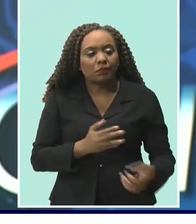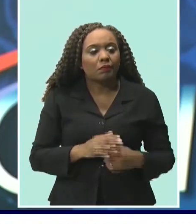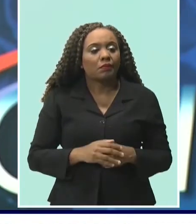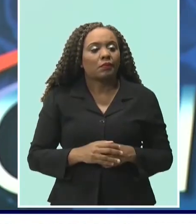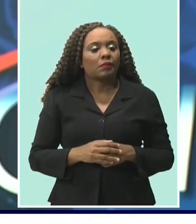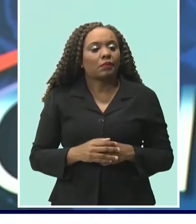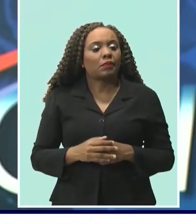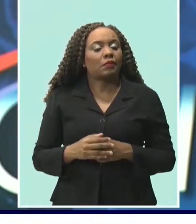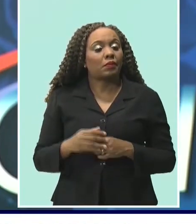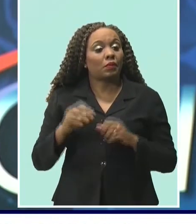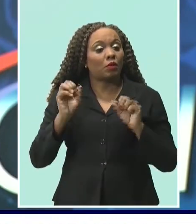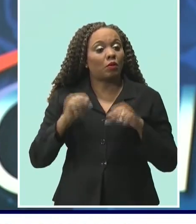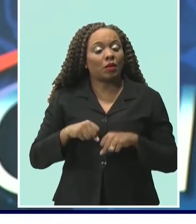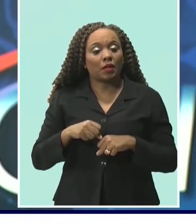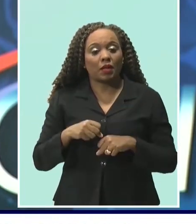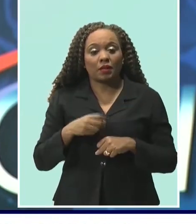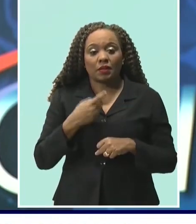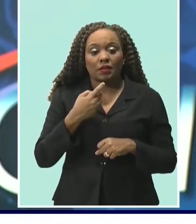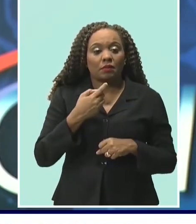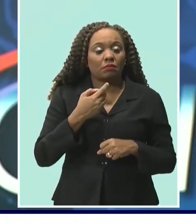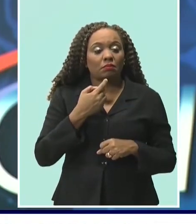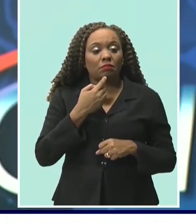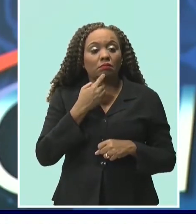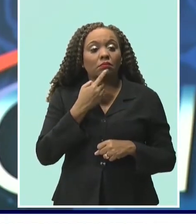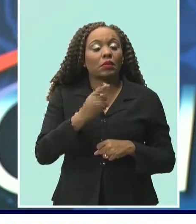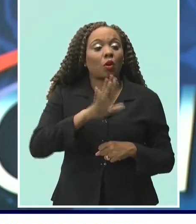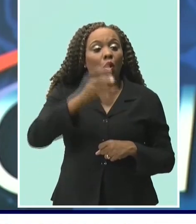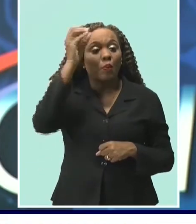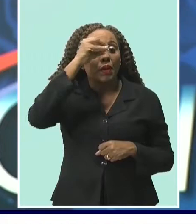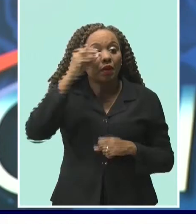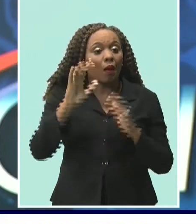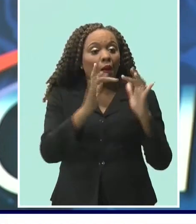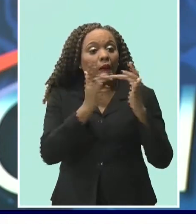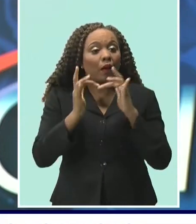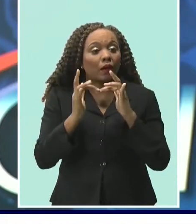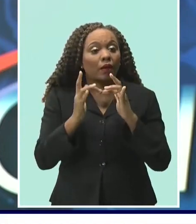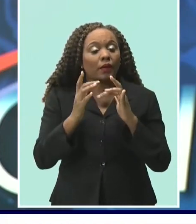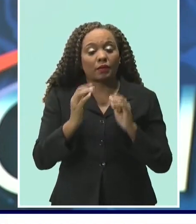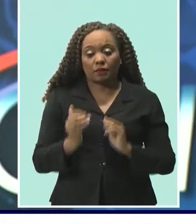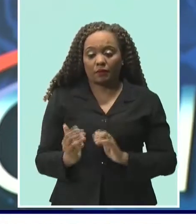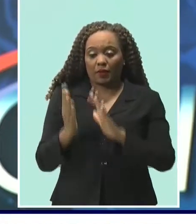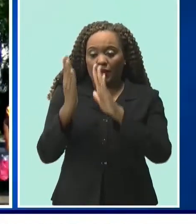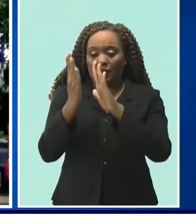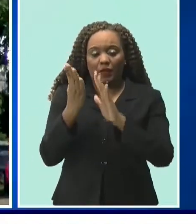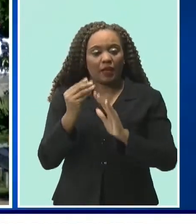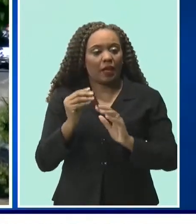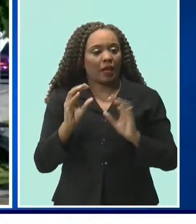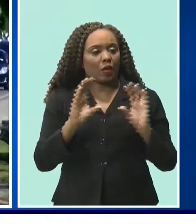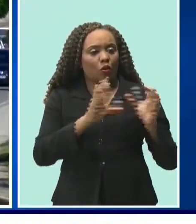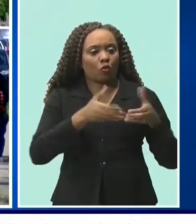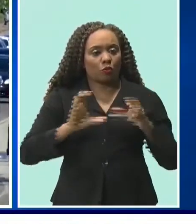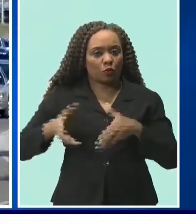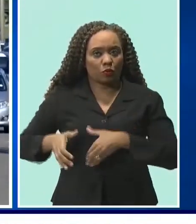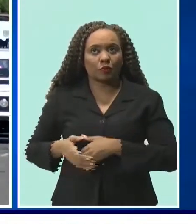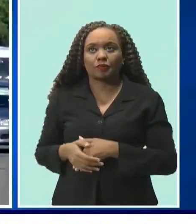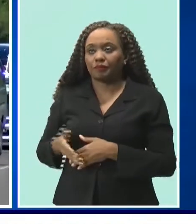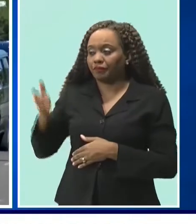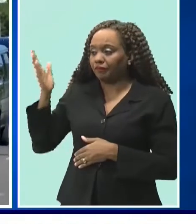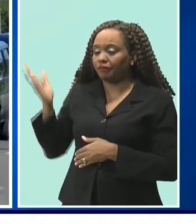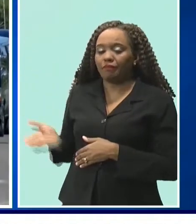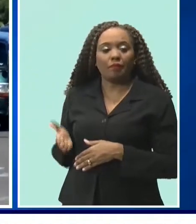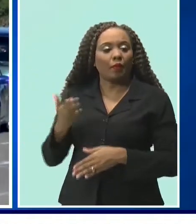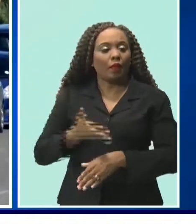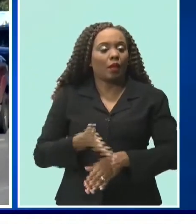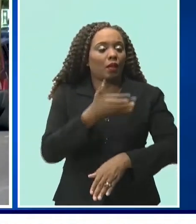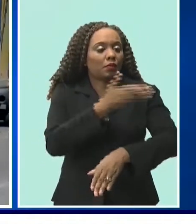through online and face-to-face surveys as well as focus groups. The road rehabilitation and